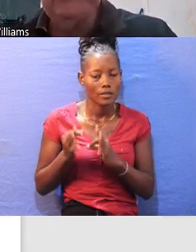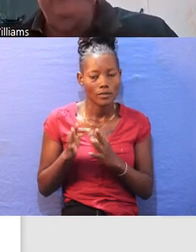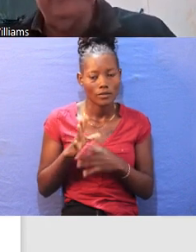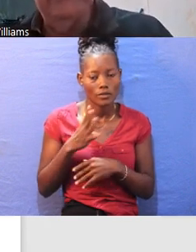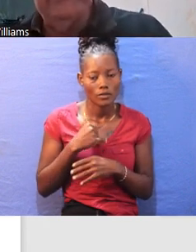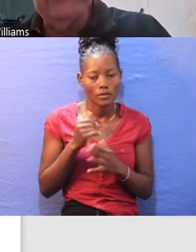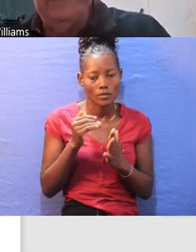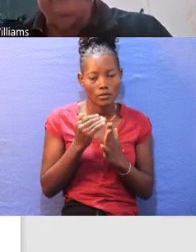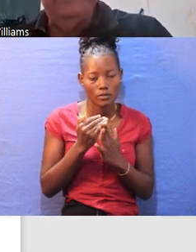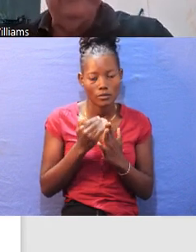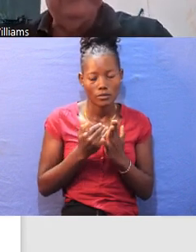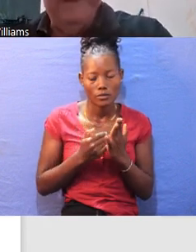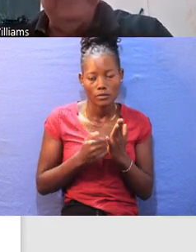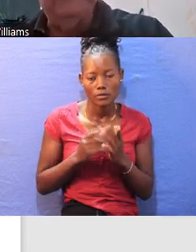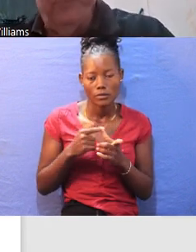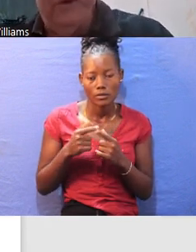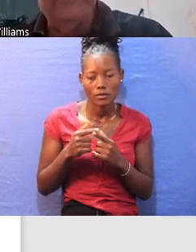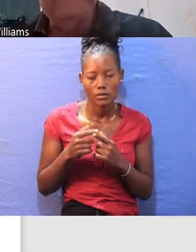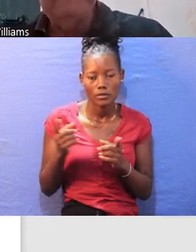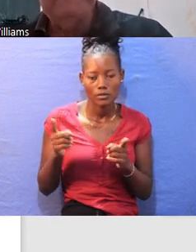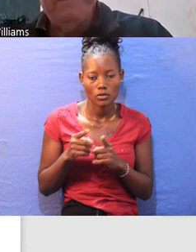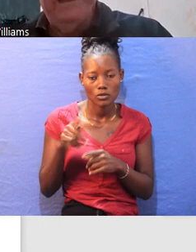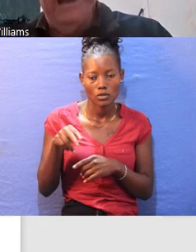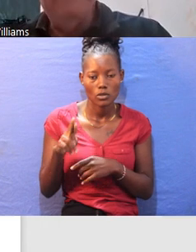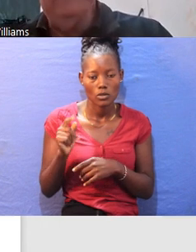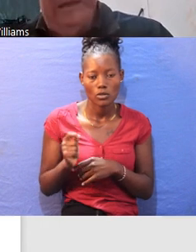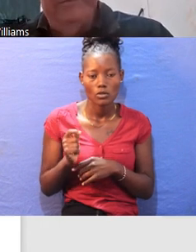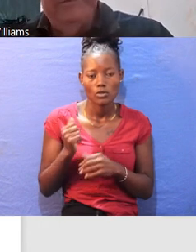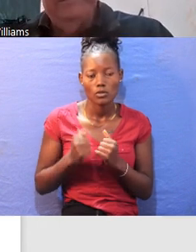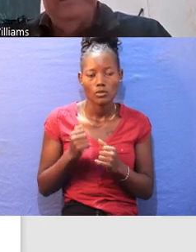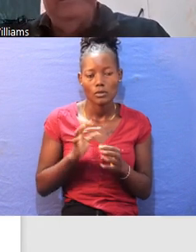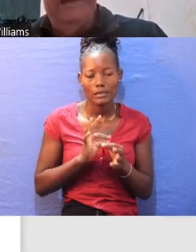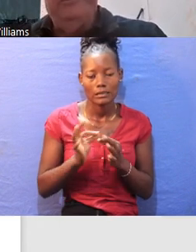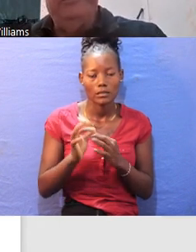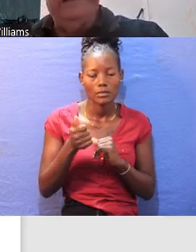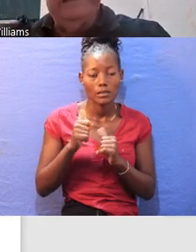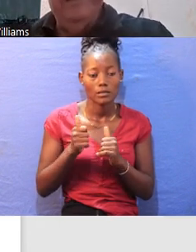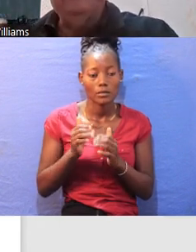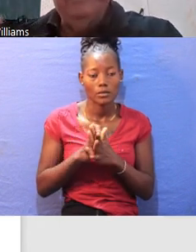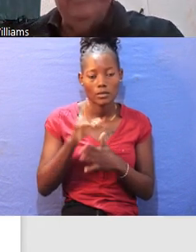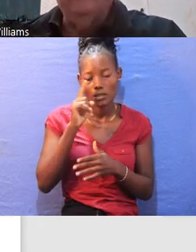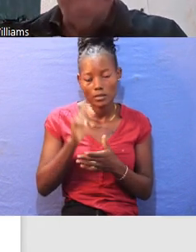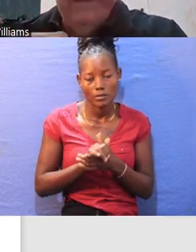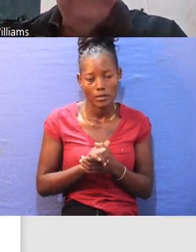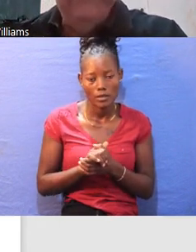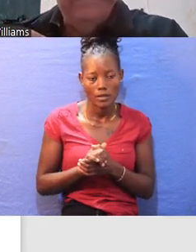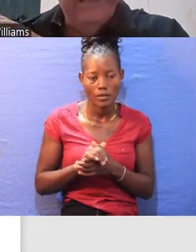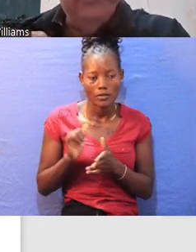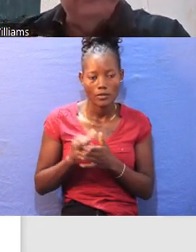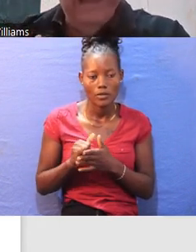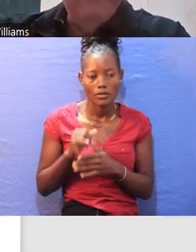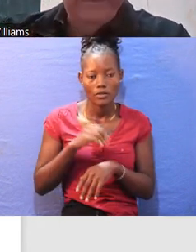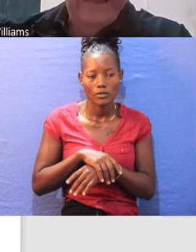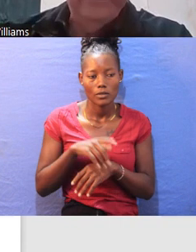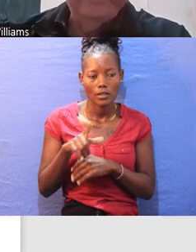even a shot putter. But for sprinting and speed sports, I believe that you get less and less benefit as